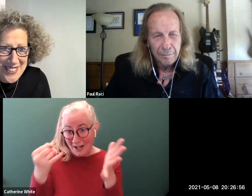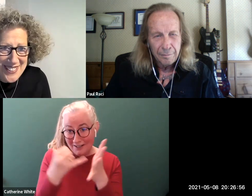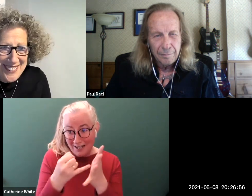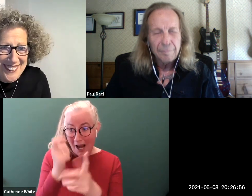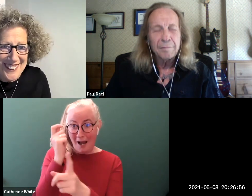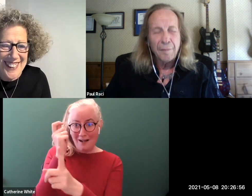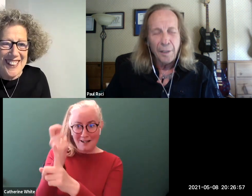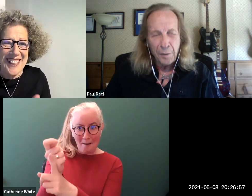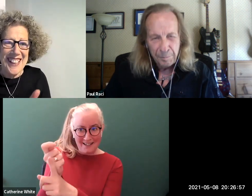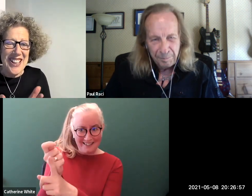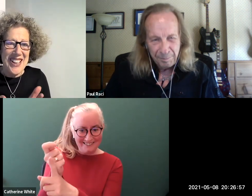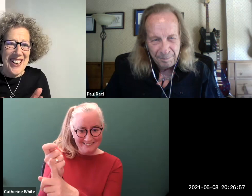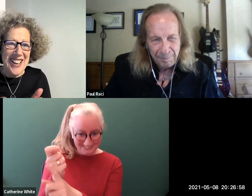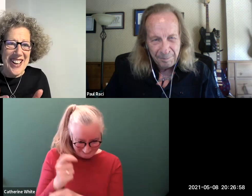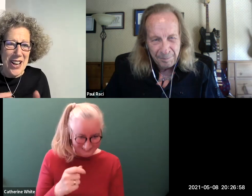nominated. Thank you.